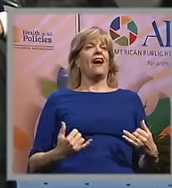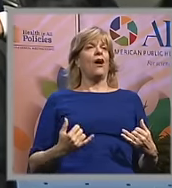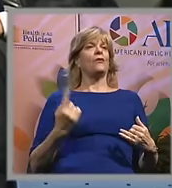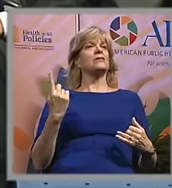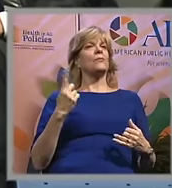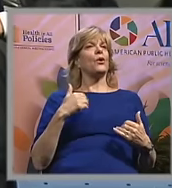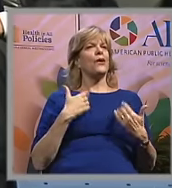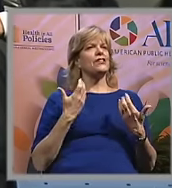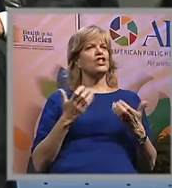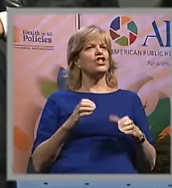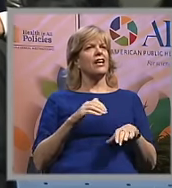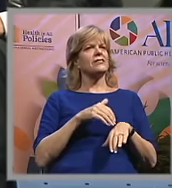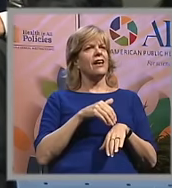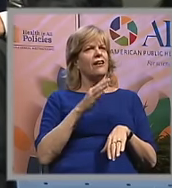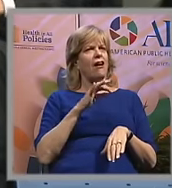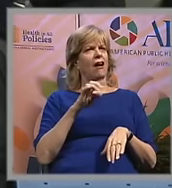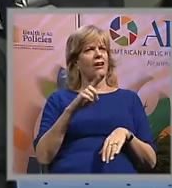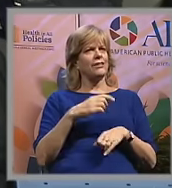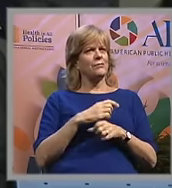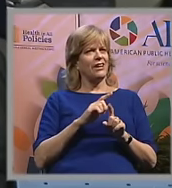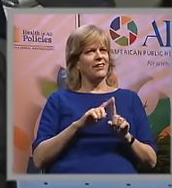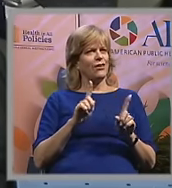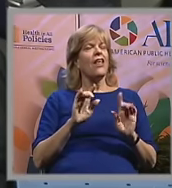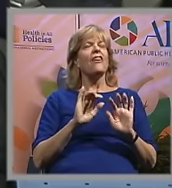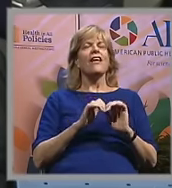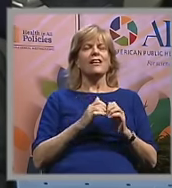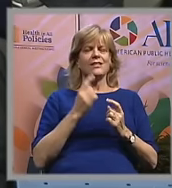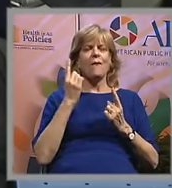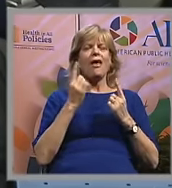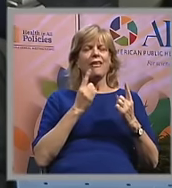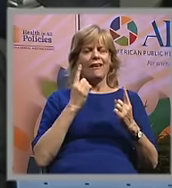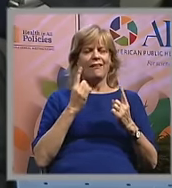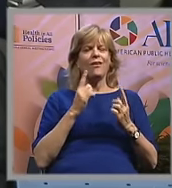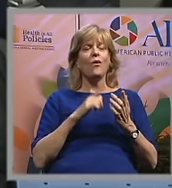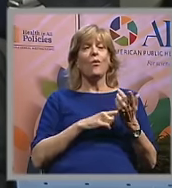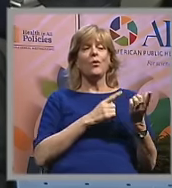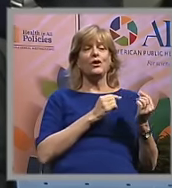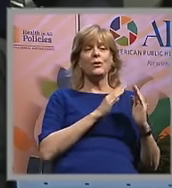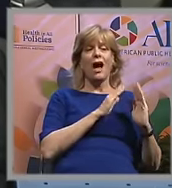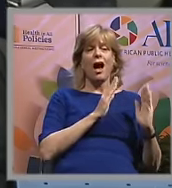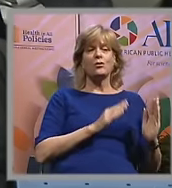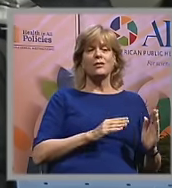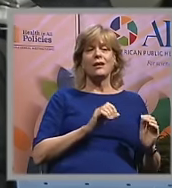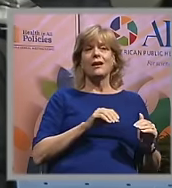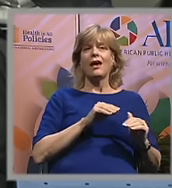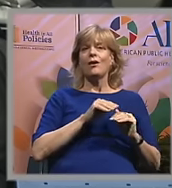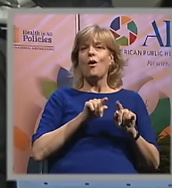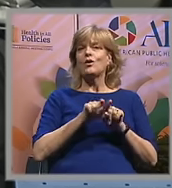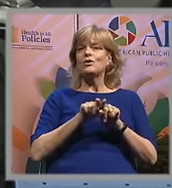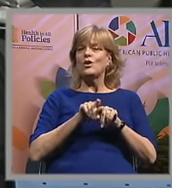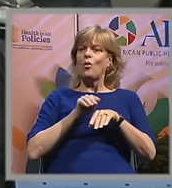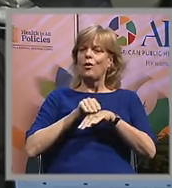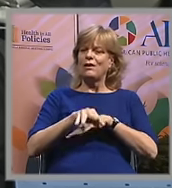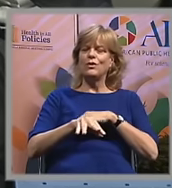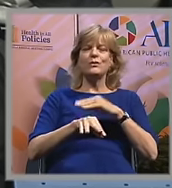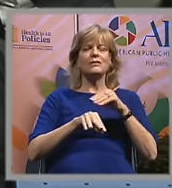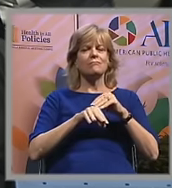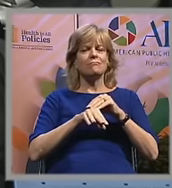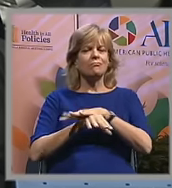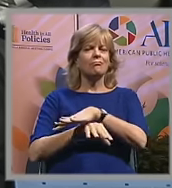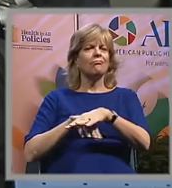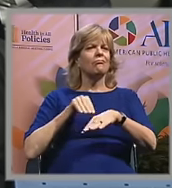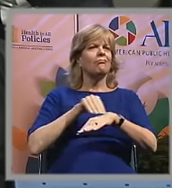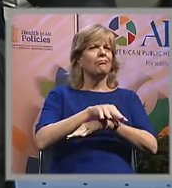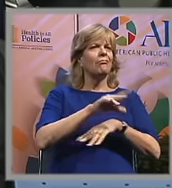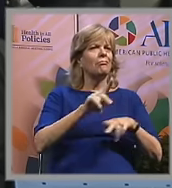who has the chance at HUD to make a difference, that's how I think about it, that what we do in housing can also link up and have a profound impact